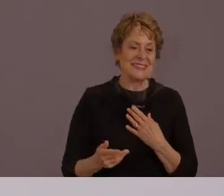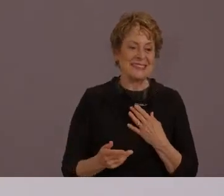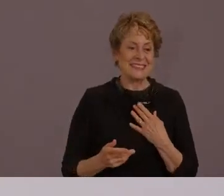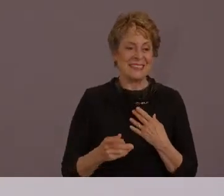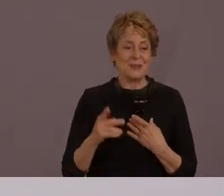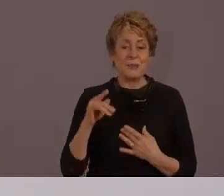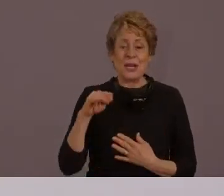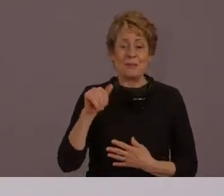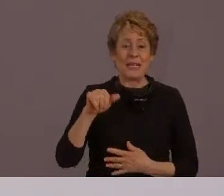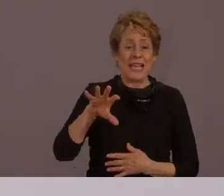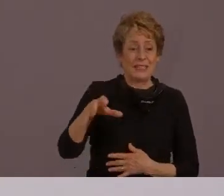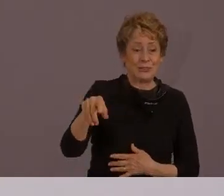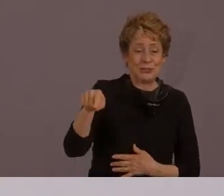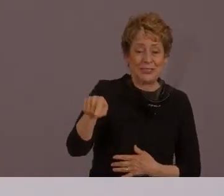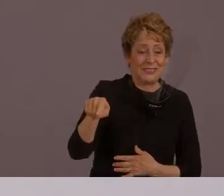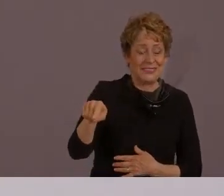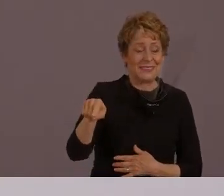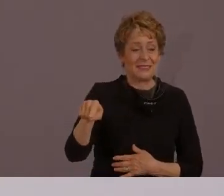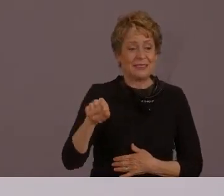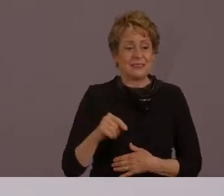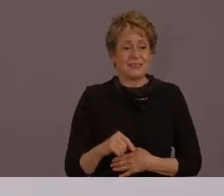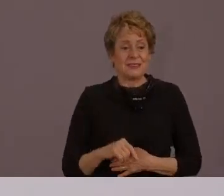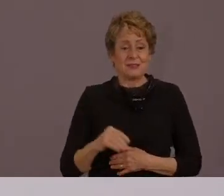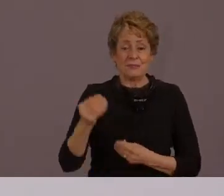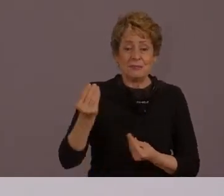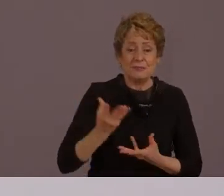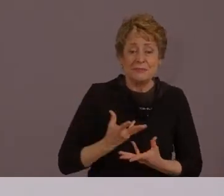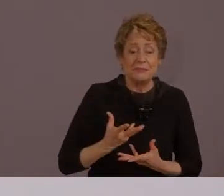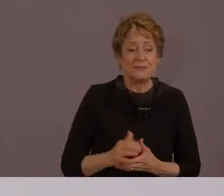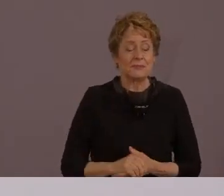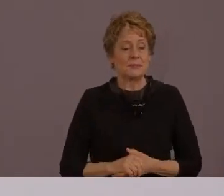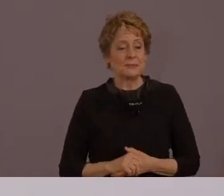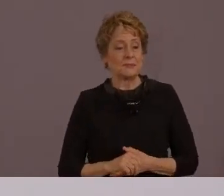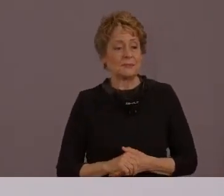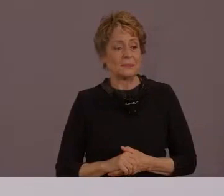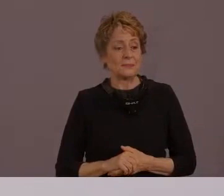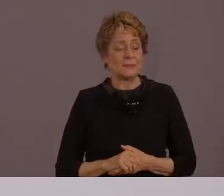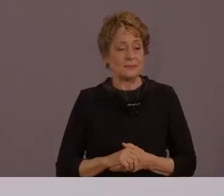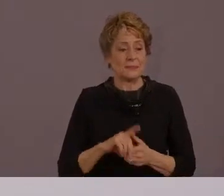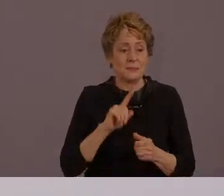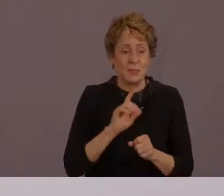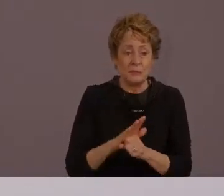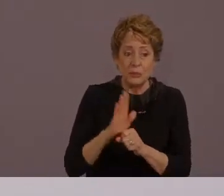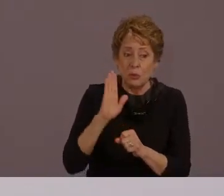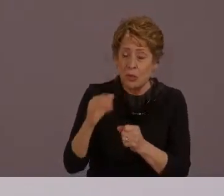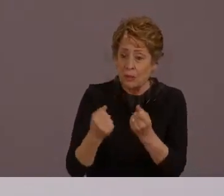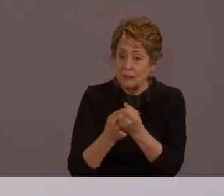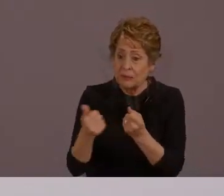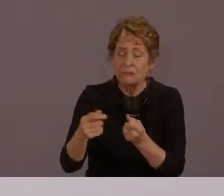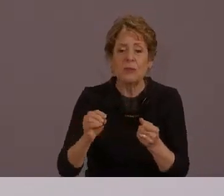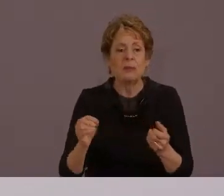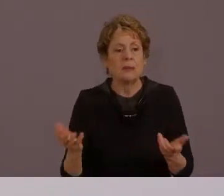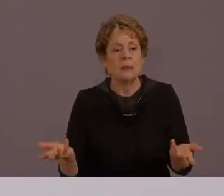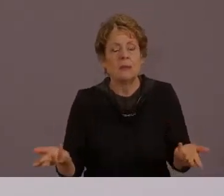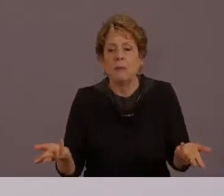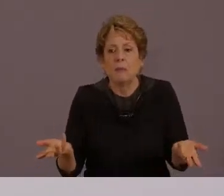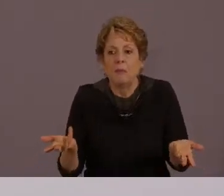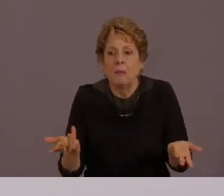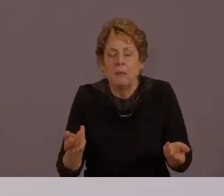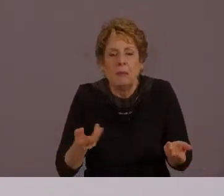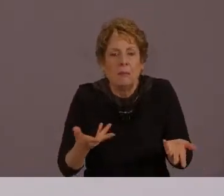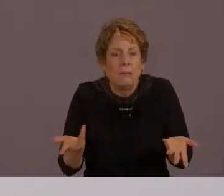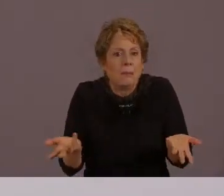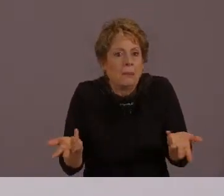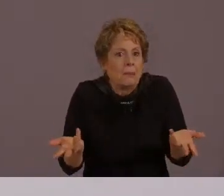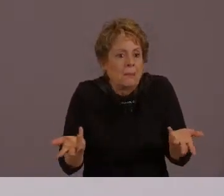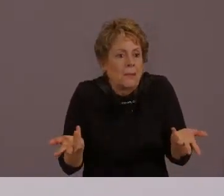provided their assurances that they will be able to support these sites. We are hoping that is without having any impact on any of the